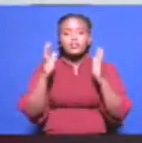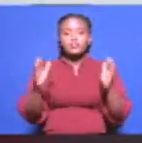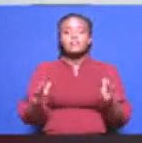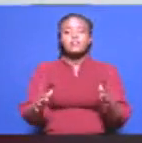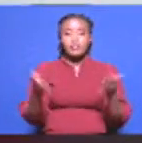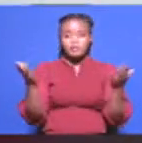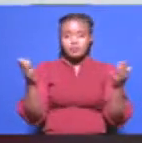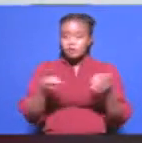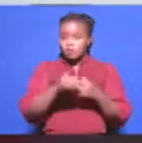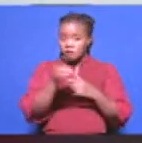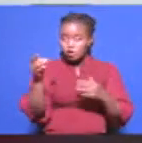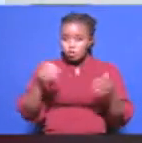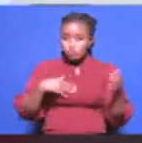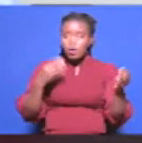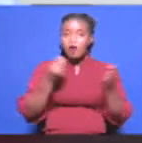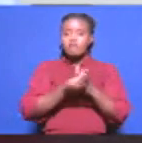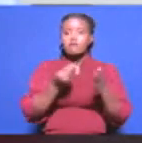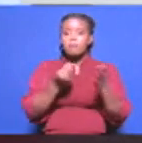pesa munazo,